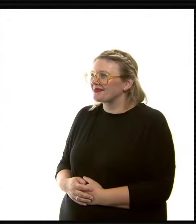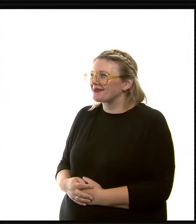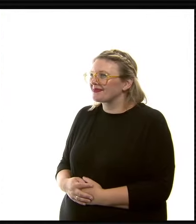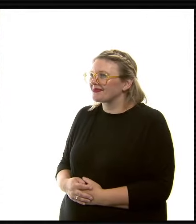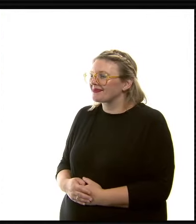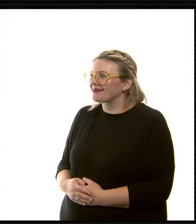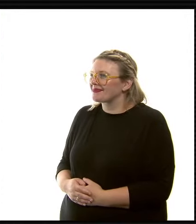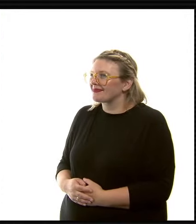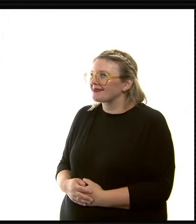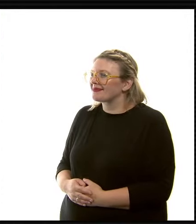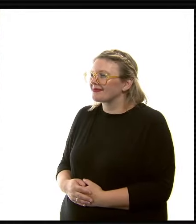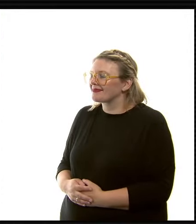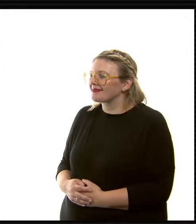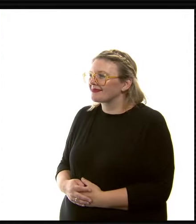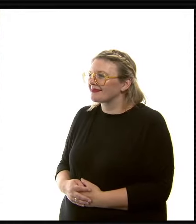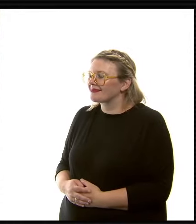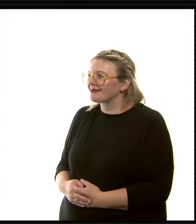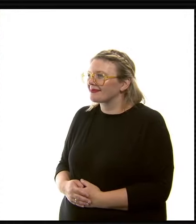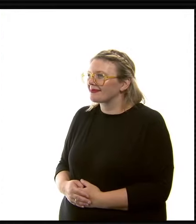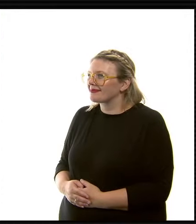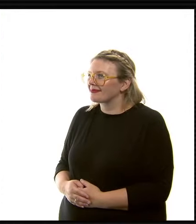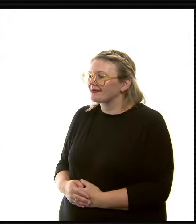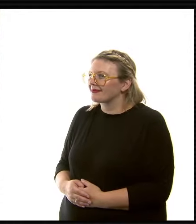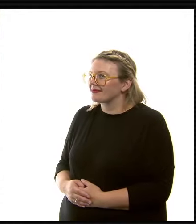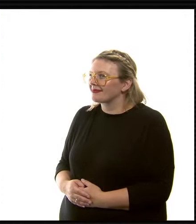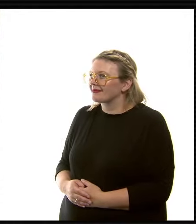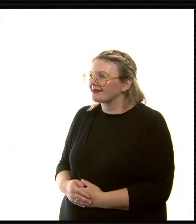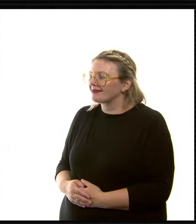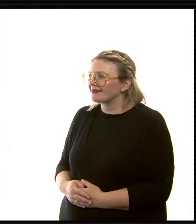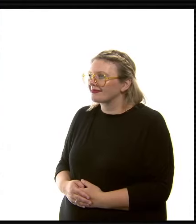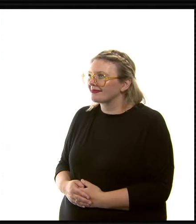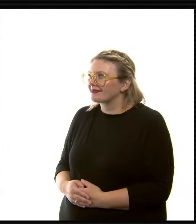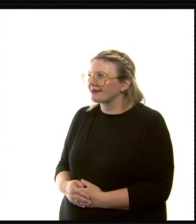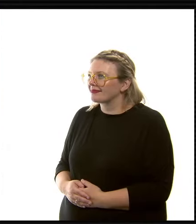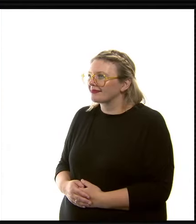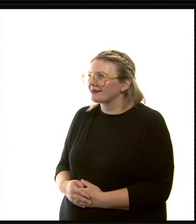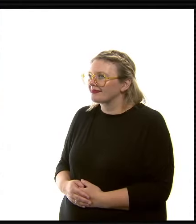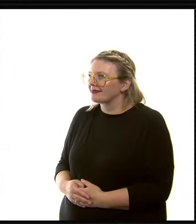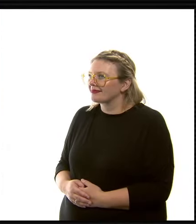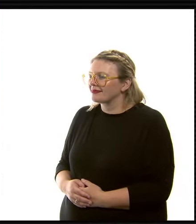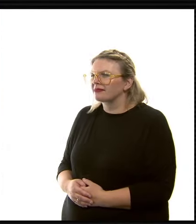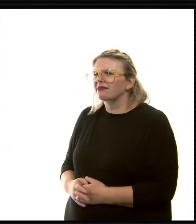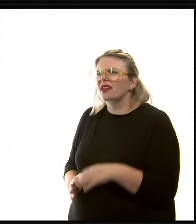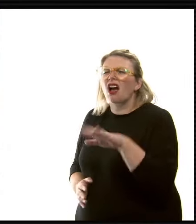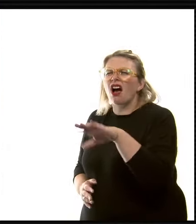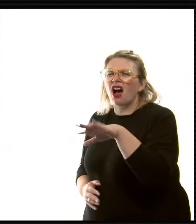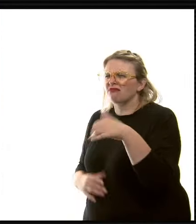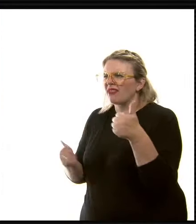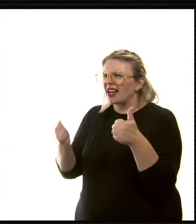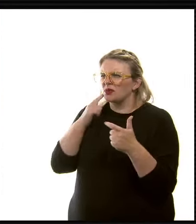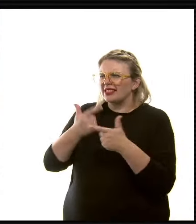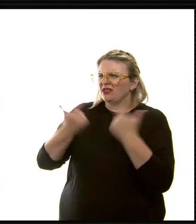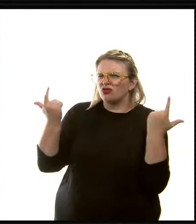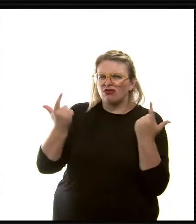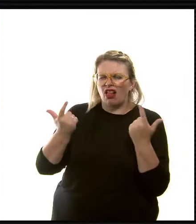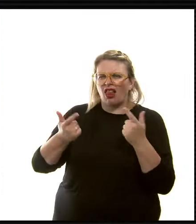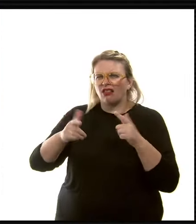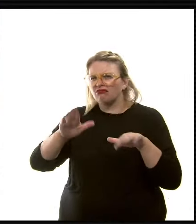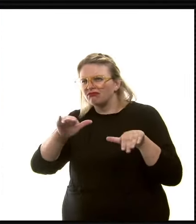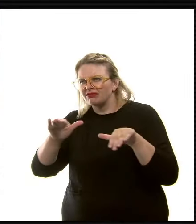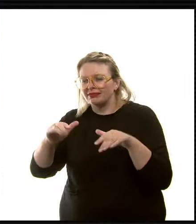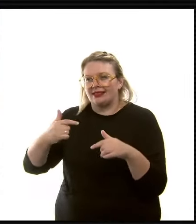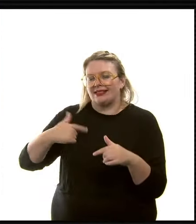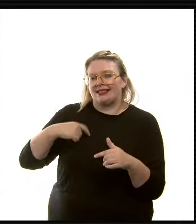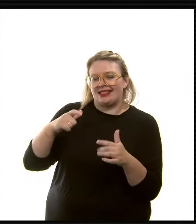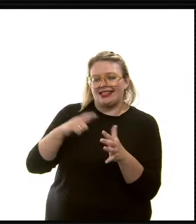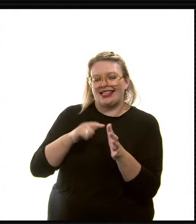Cassie, right? Yeah, Casey. yeah, Cassie. Okay. No, it's okay. Okay, Cassie. we'll just like digitally shake hands. Hi, I'm Cassie, but most people